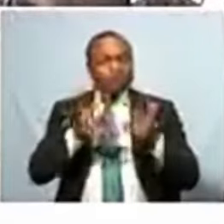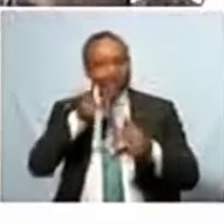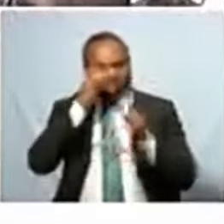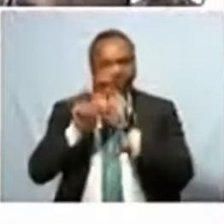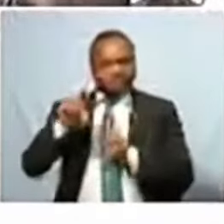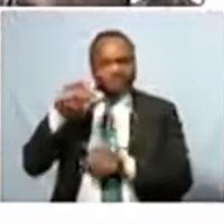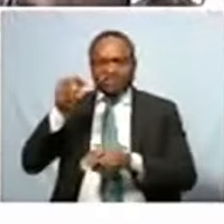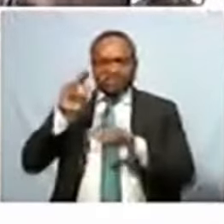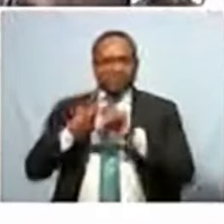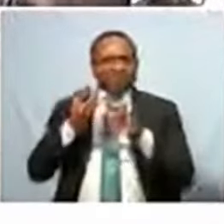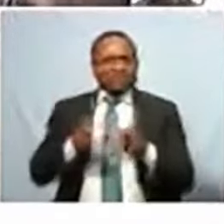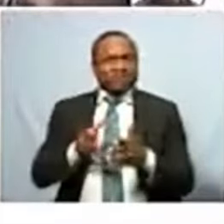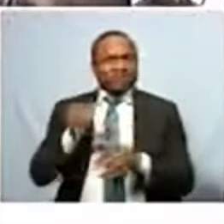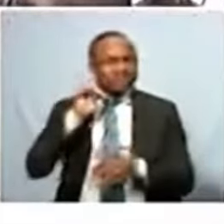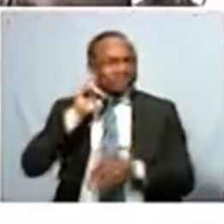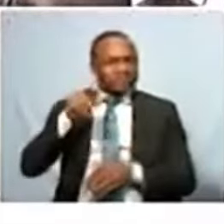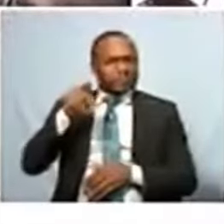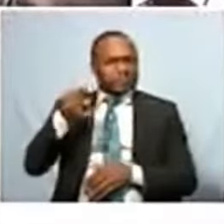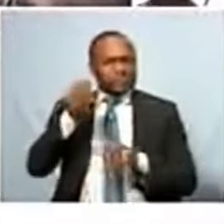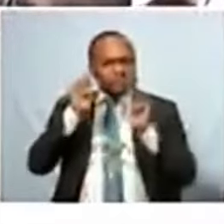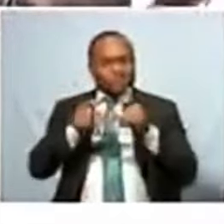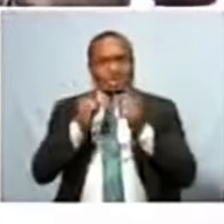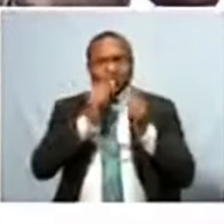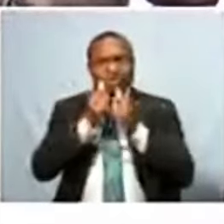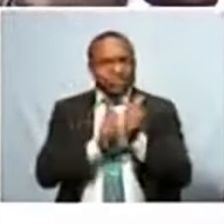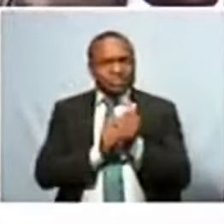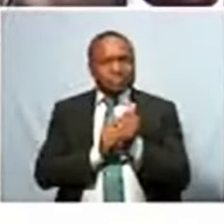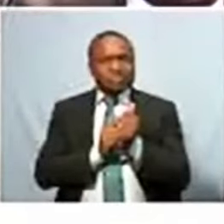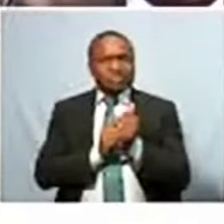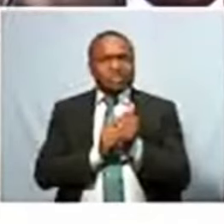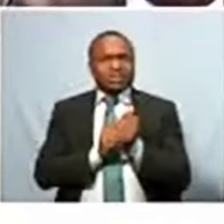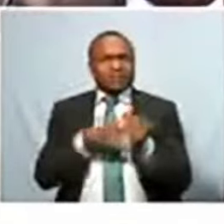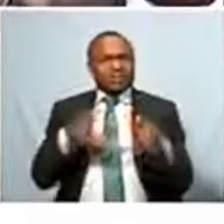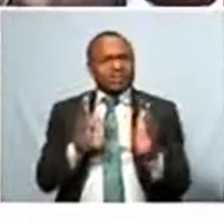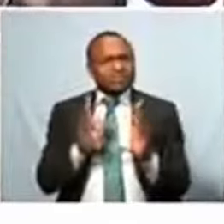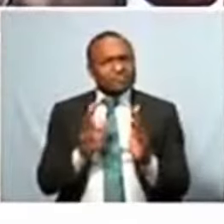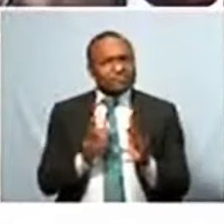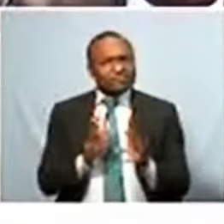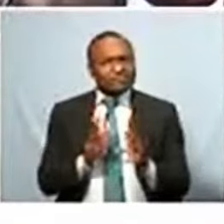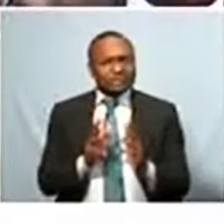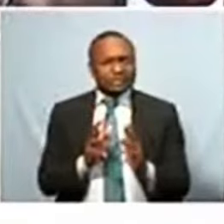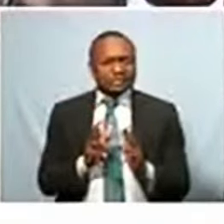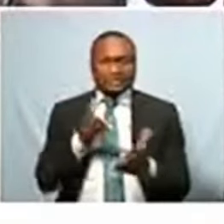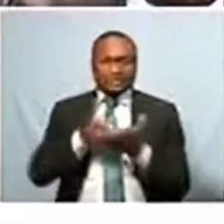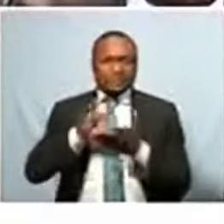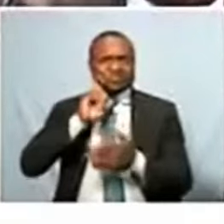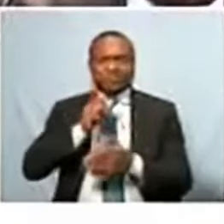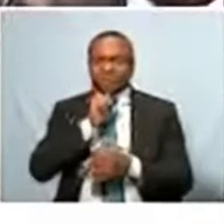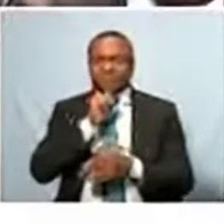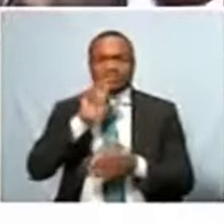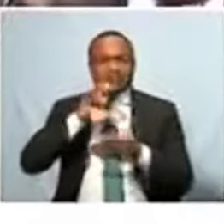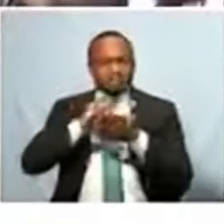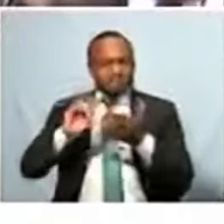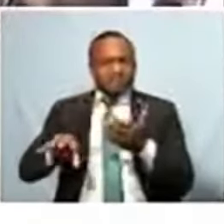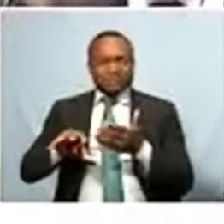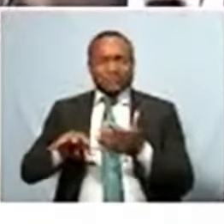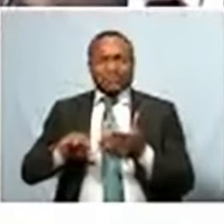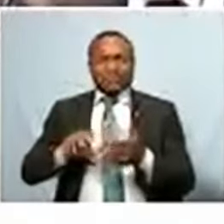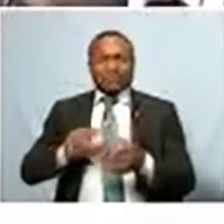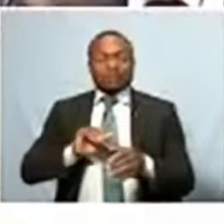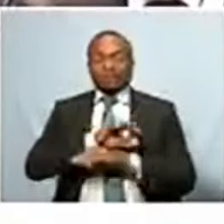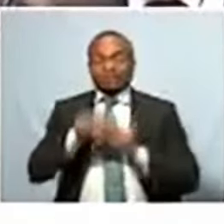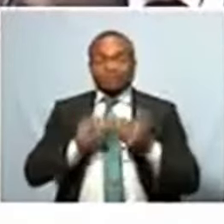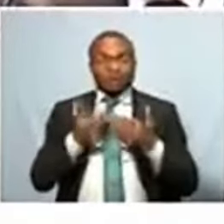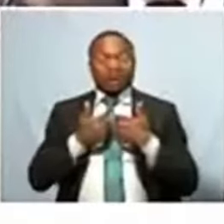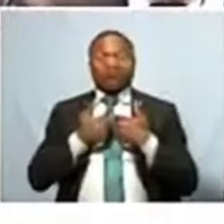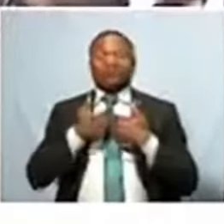here and listen to a PF person talk about intolerance? I mean, this should be withdrawn. Otherwise, we are all going to have